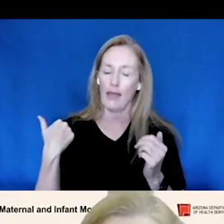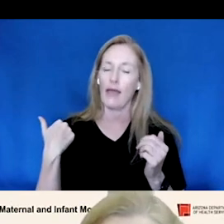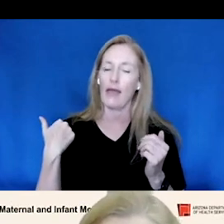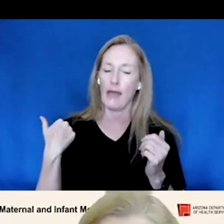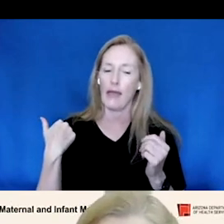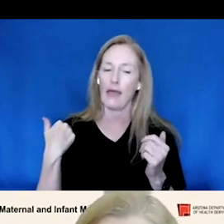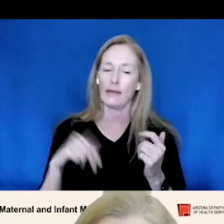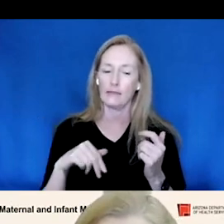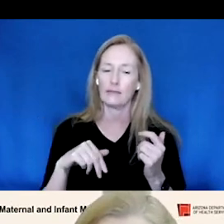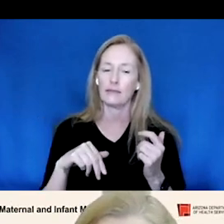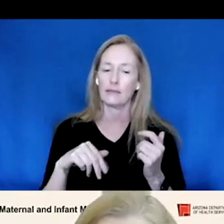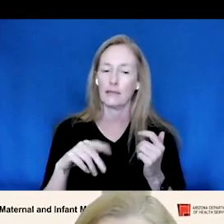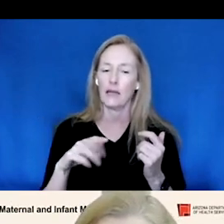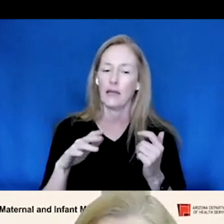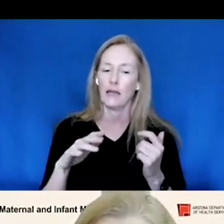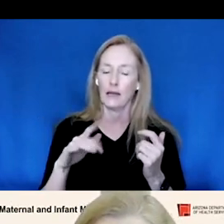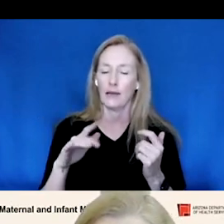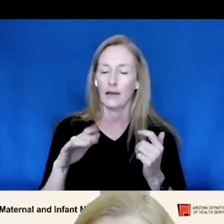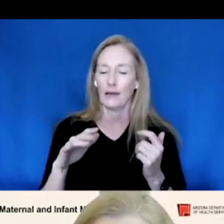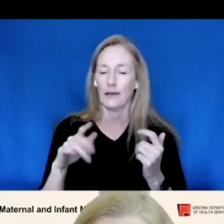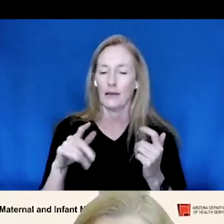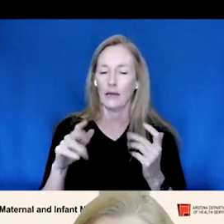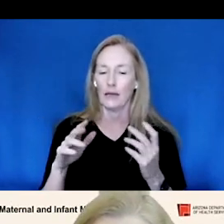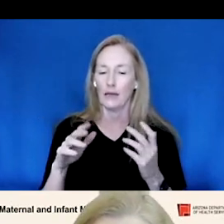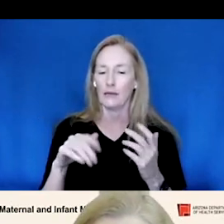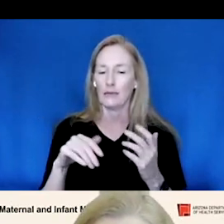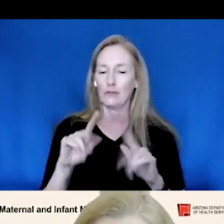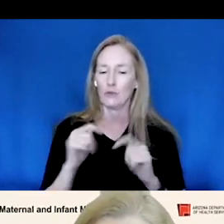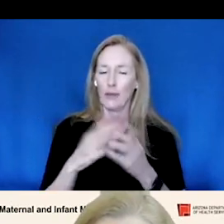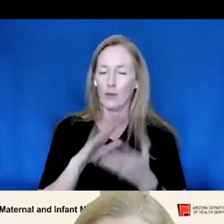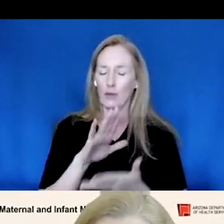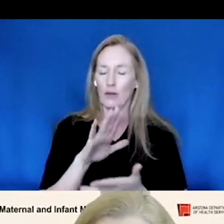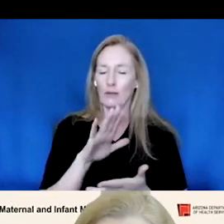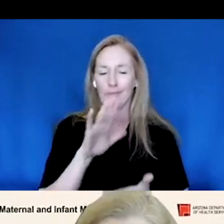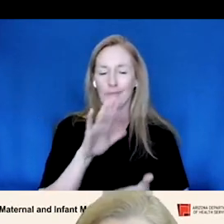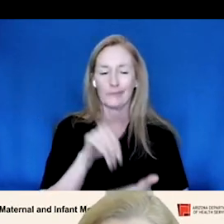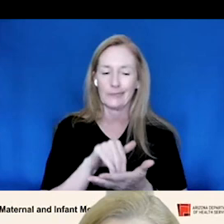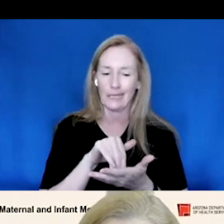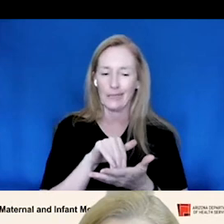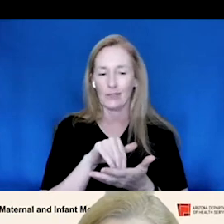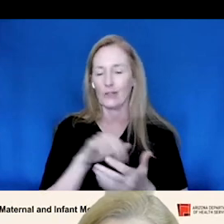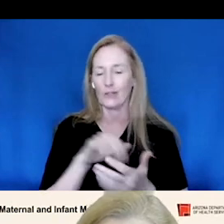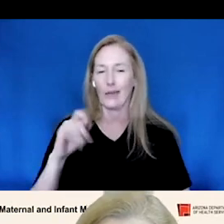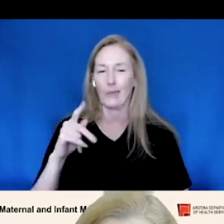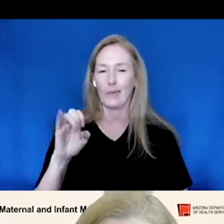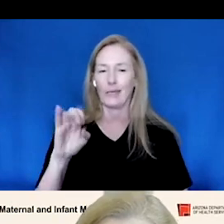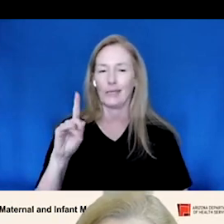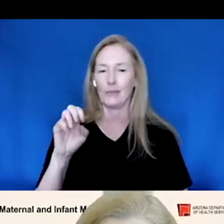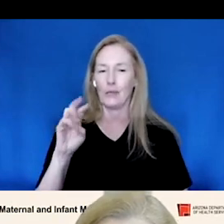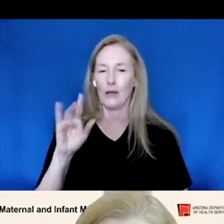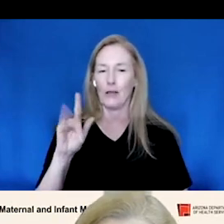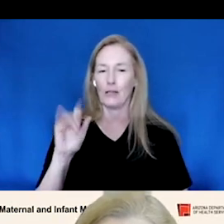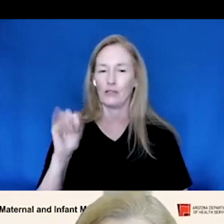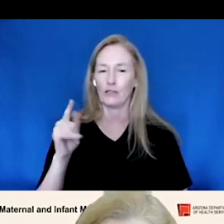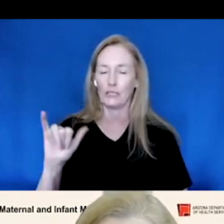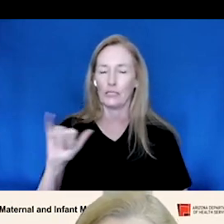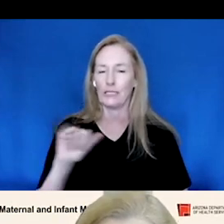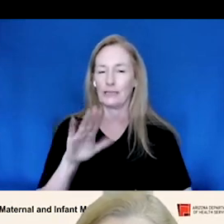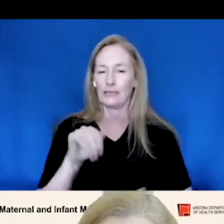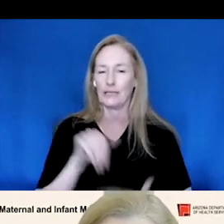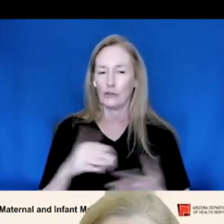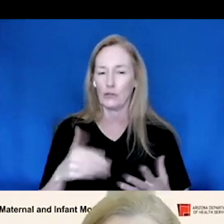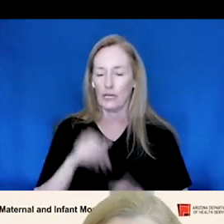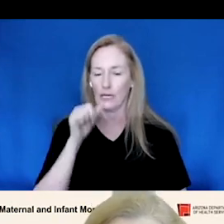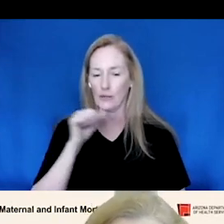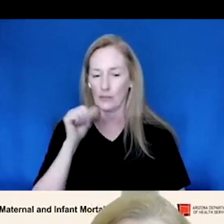Now all across the nation, there are 12 epidemiology centers for each region of the IHS.